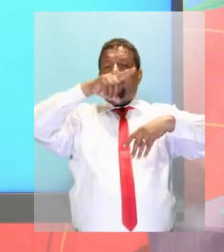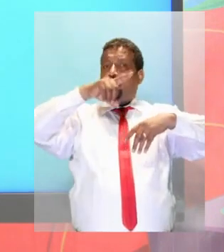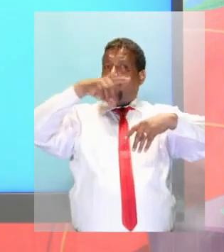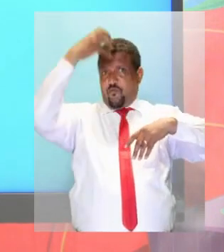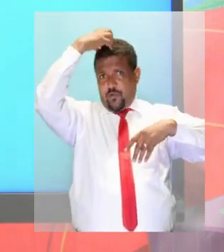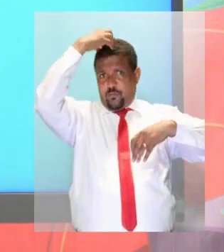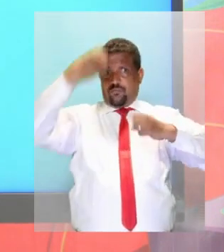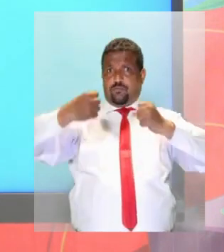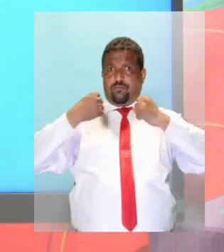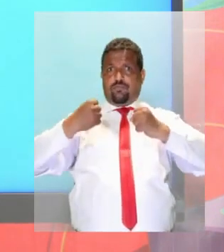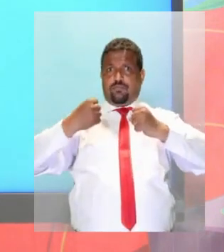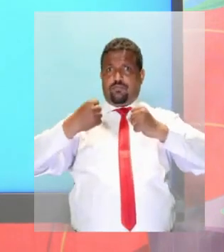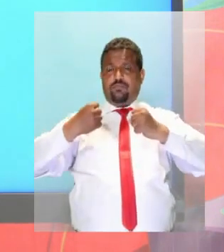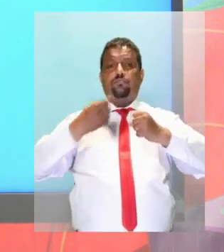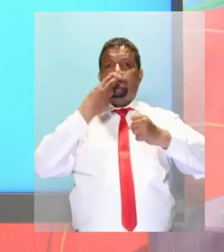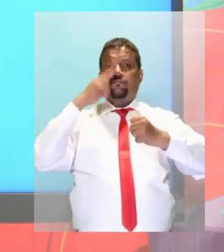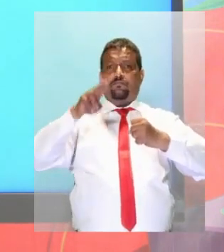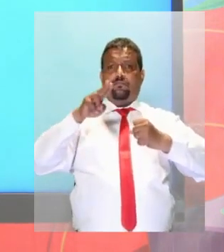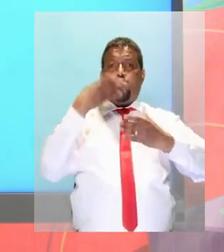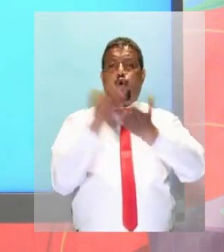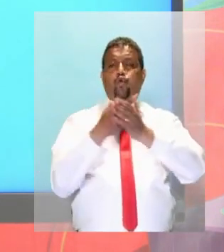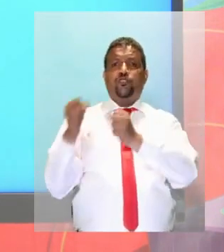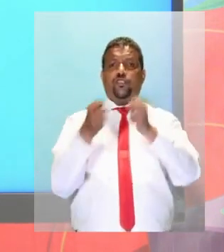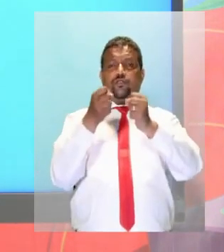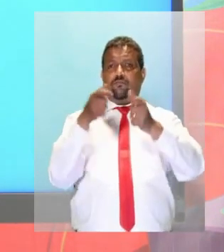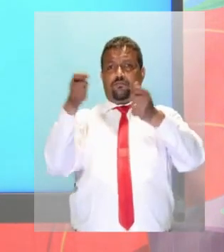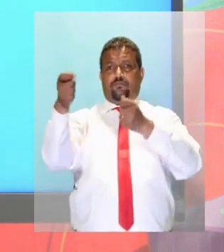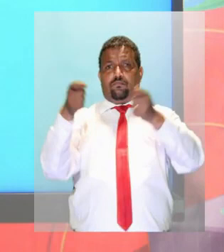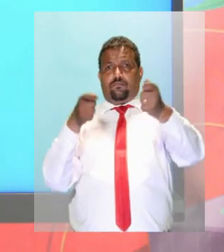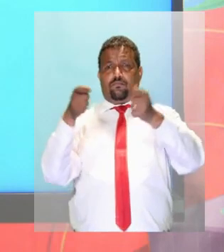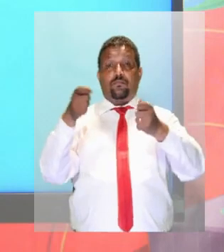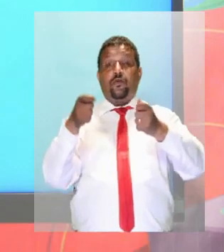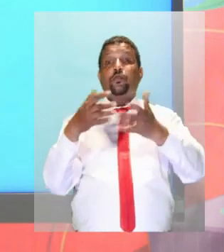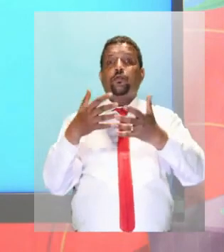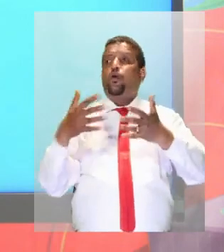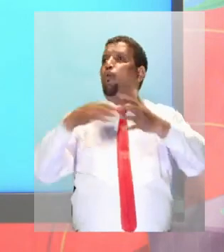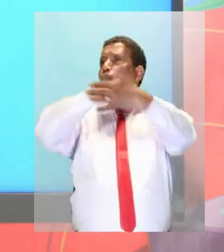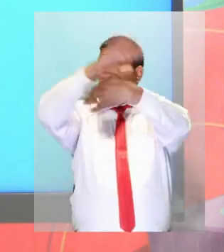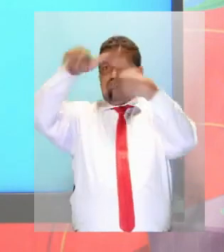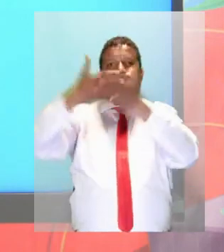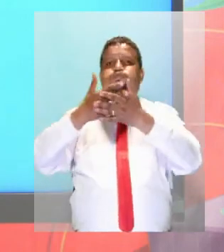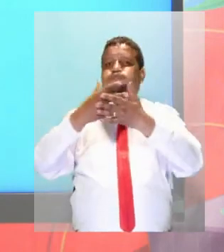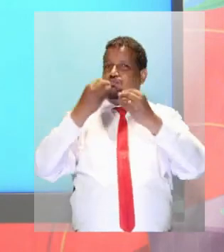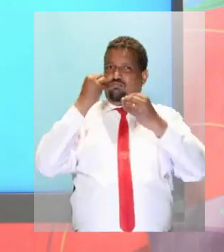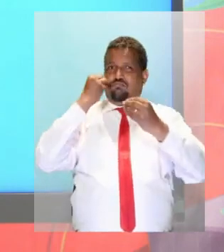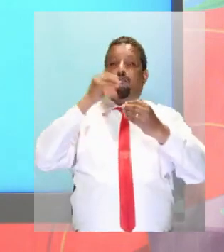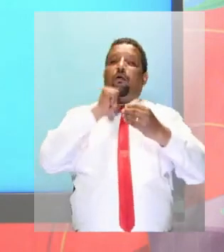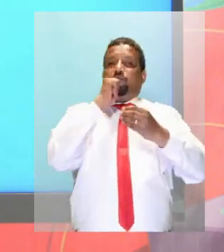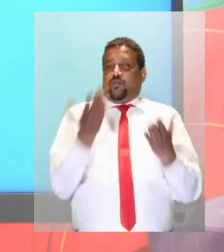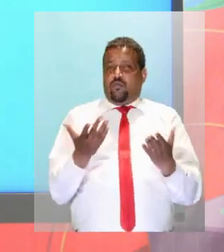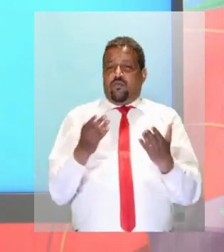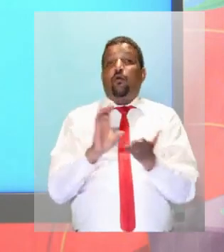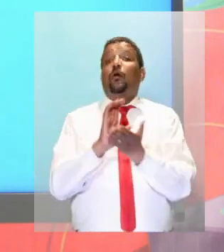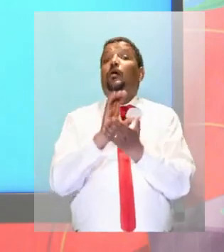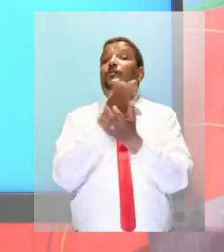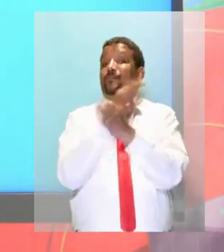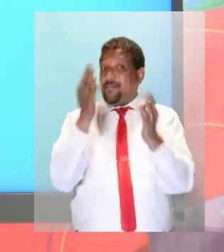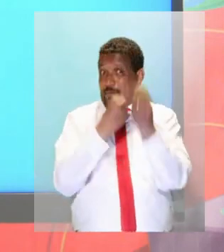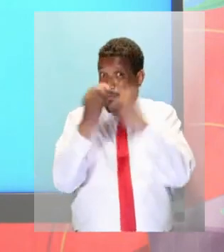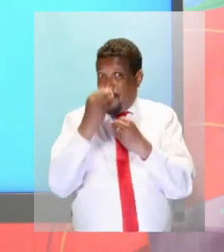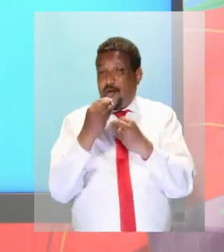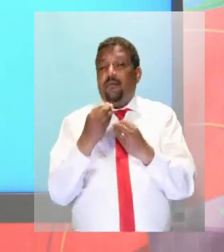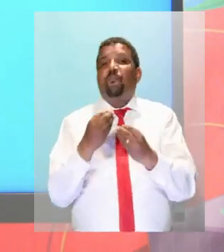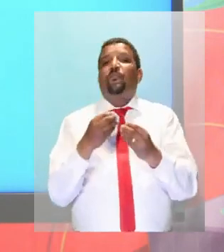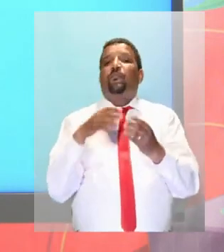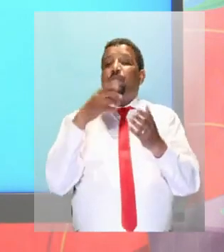has a strong role in the command economic system. So there is collective ownership of property in capitalist or command economic